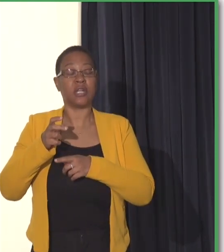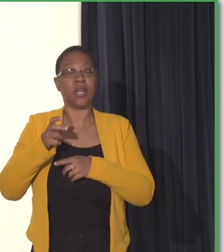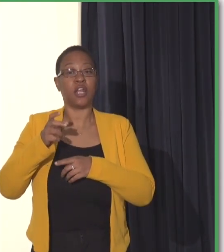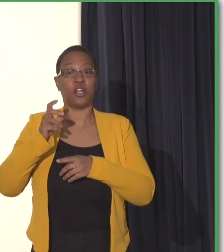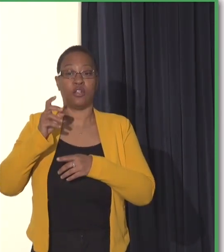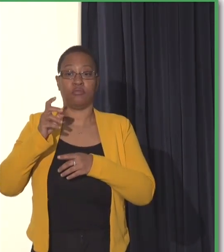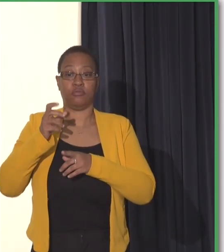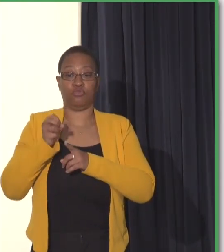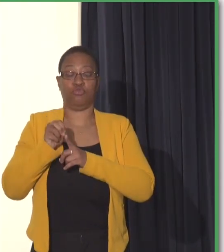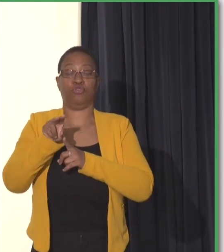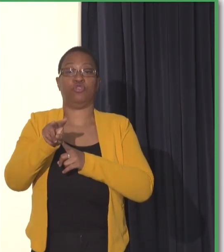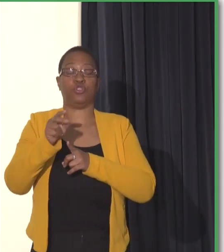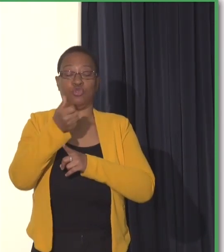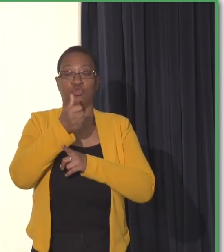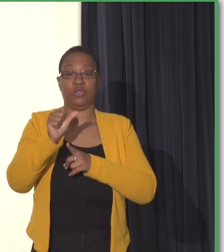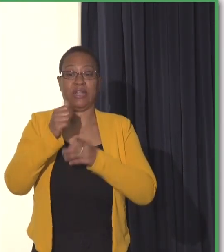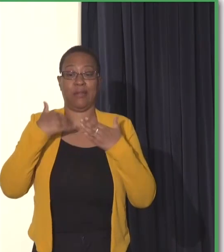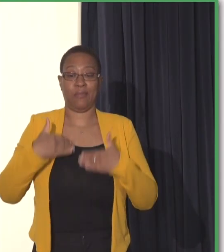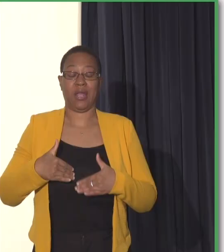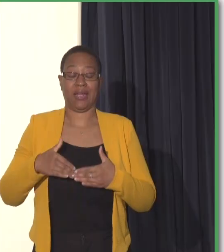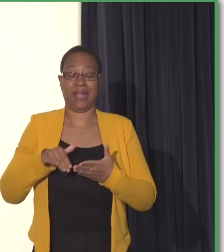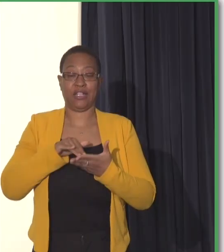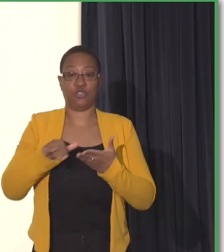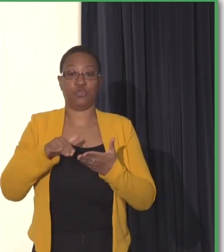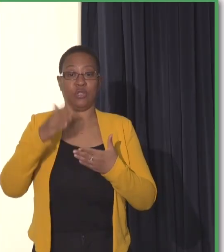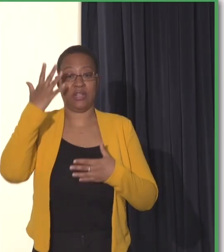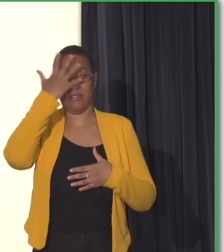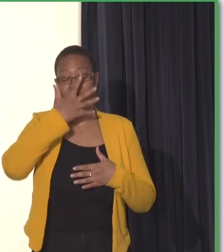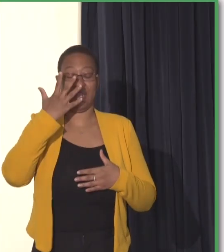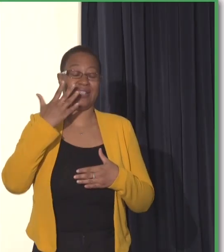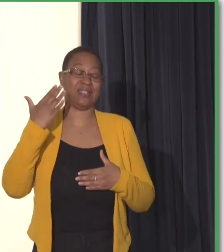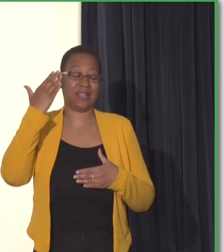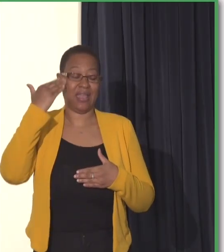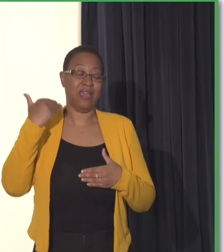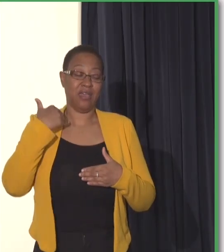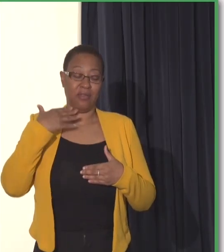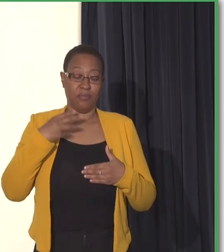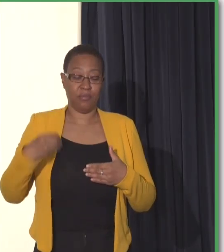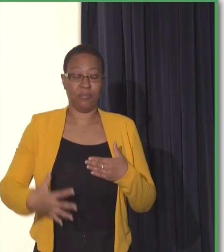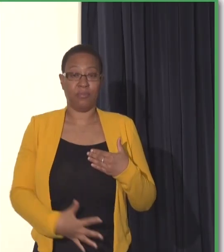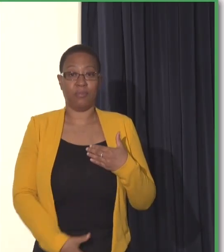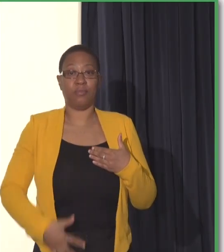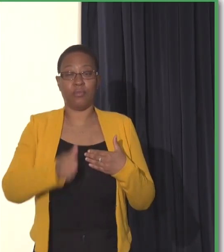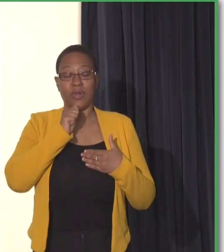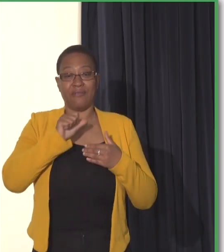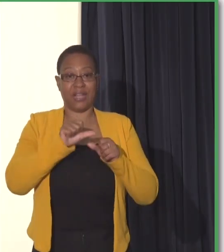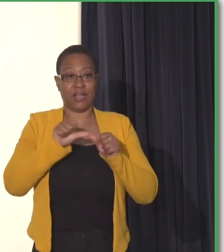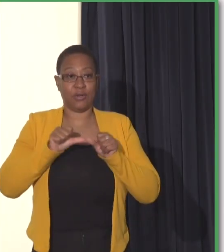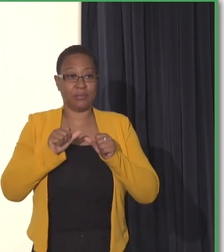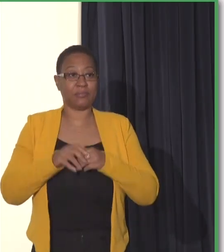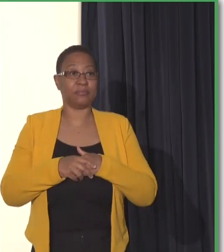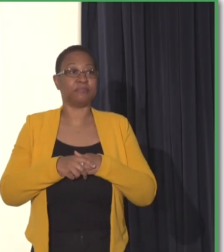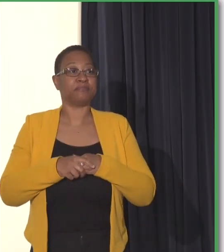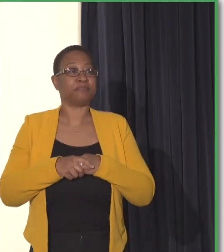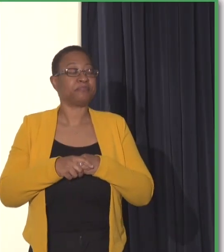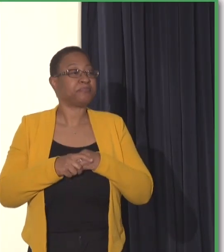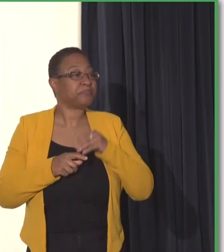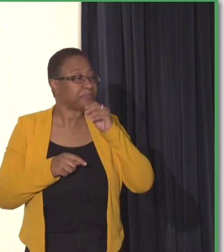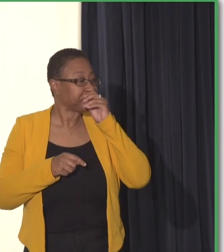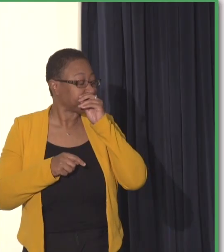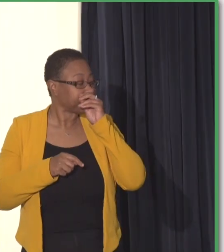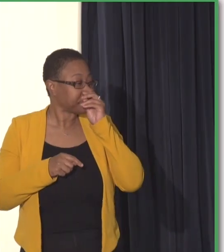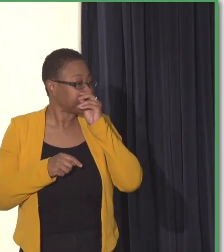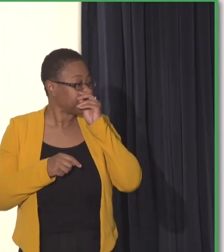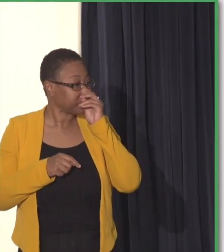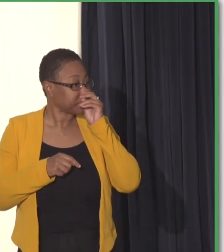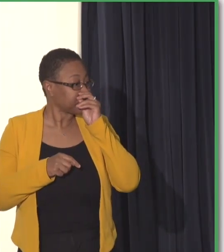body, excluding the areas of the face, head, and groin.